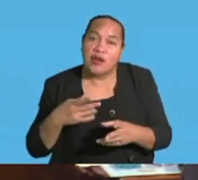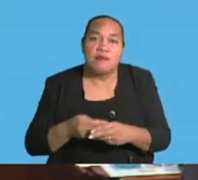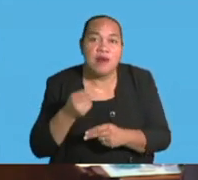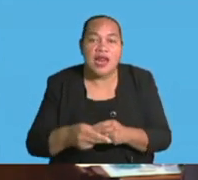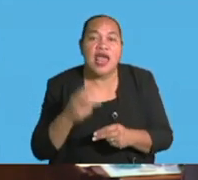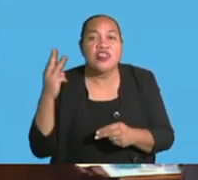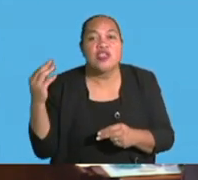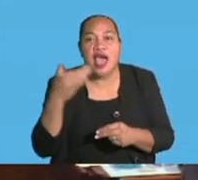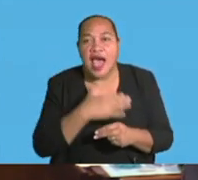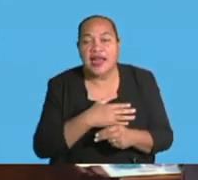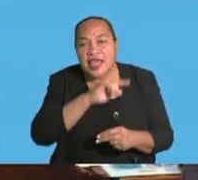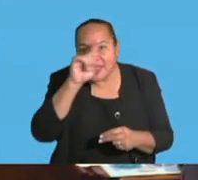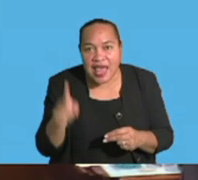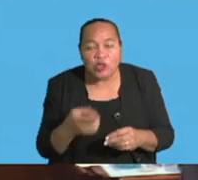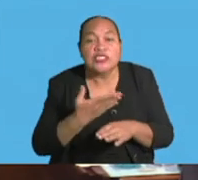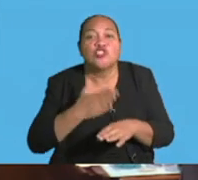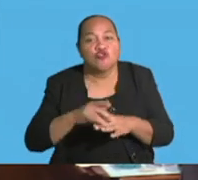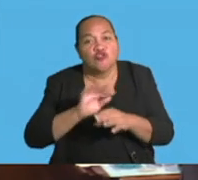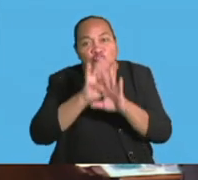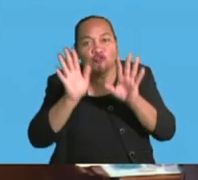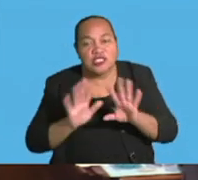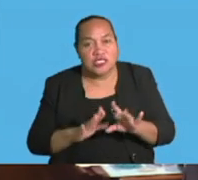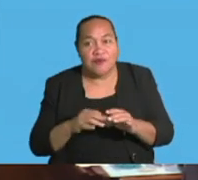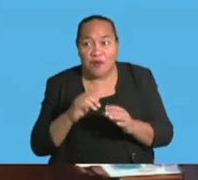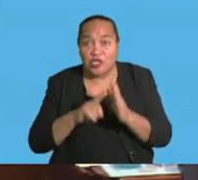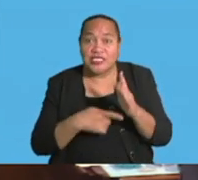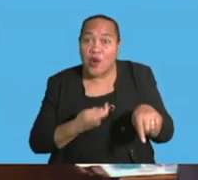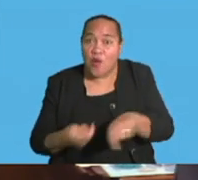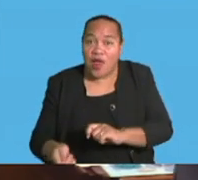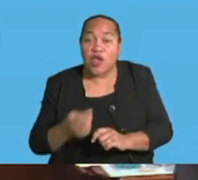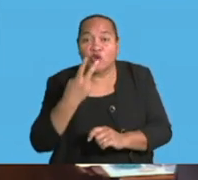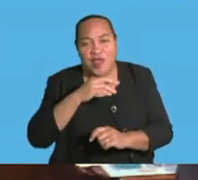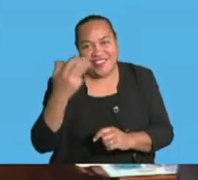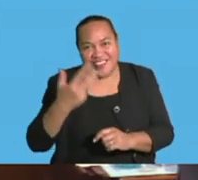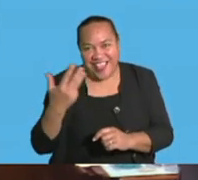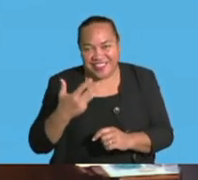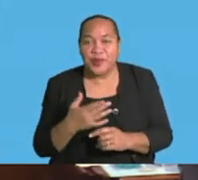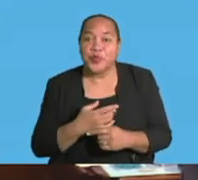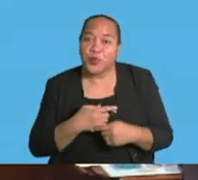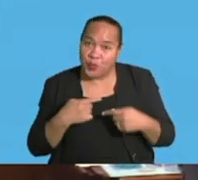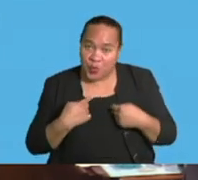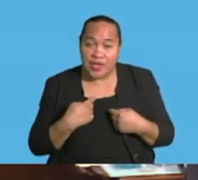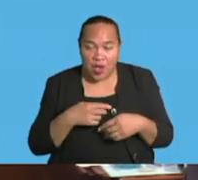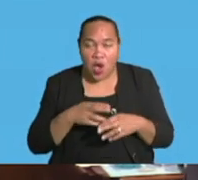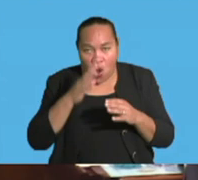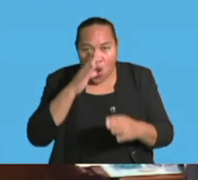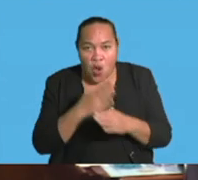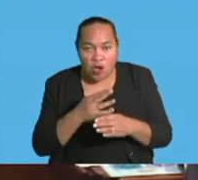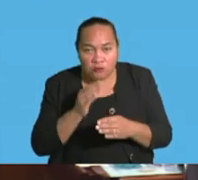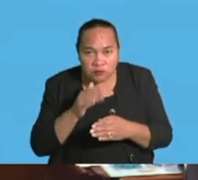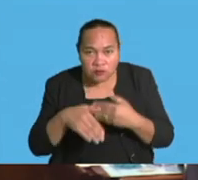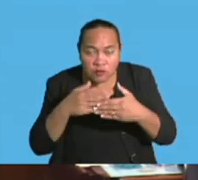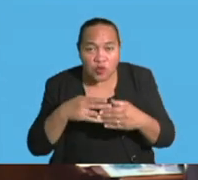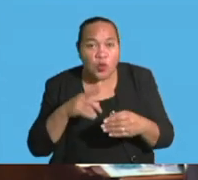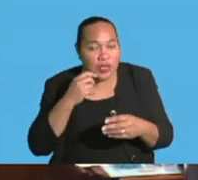to 300,000 new trees since January 2019. We intend to accelerate the tree planting in the